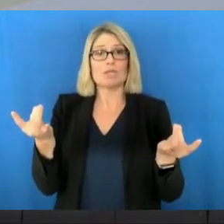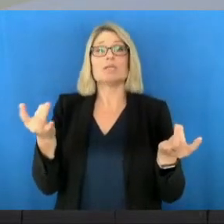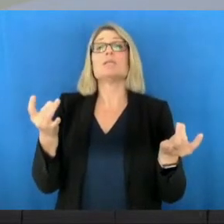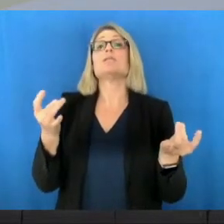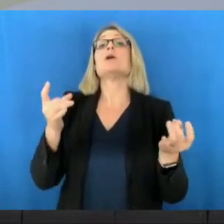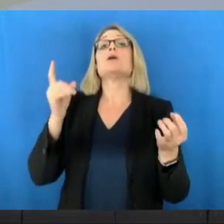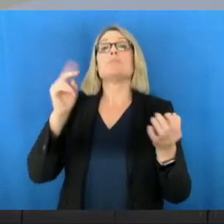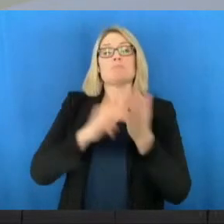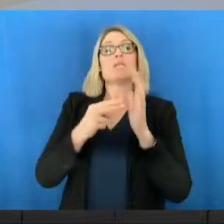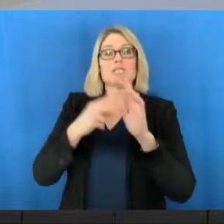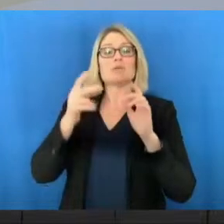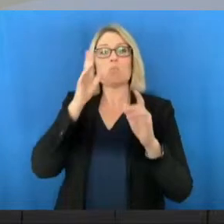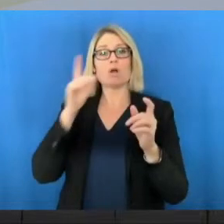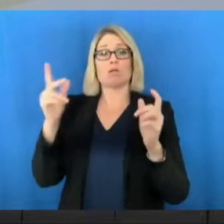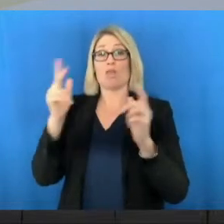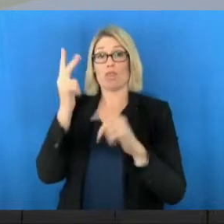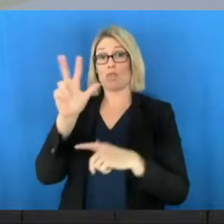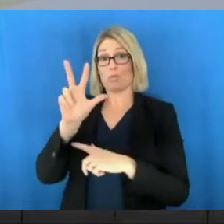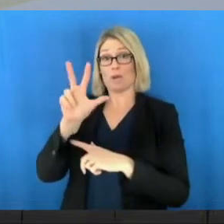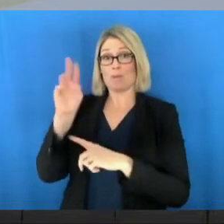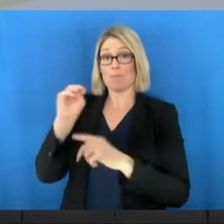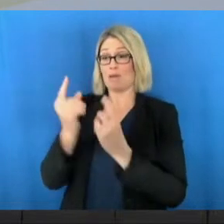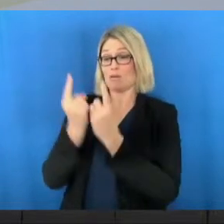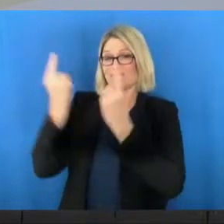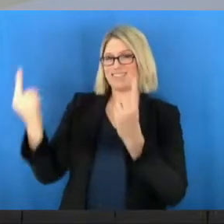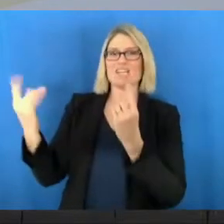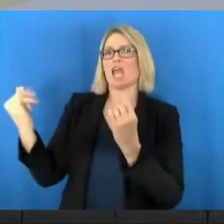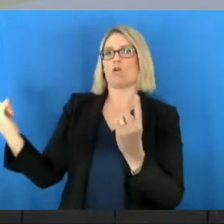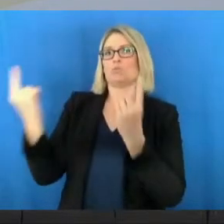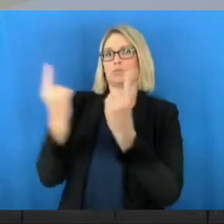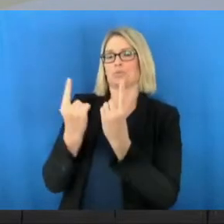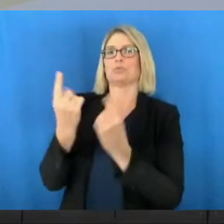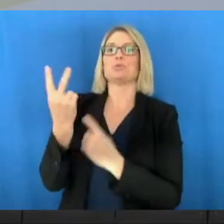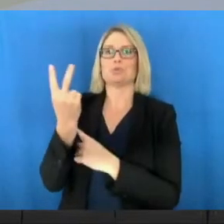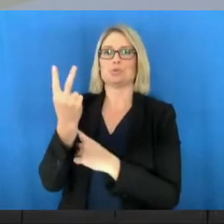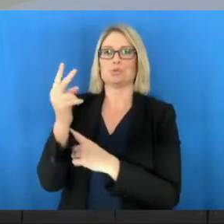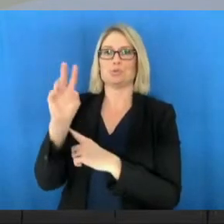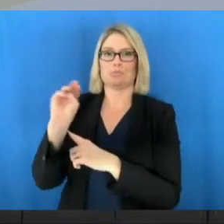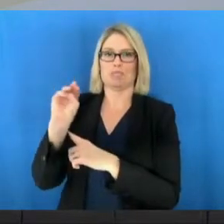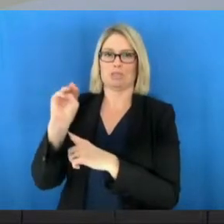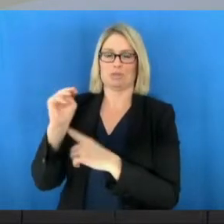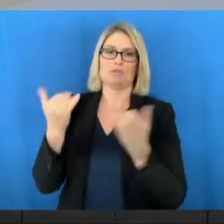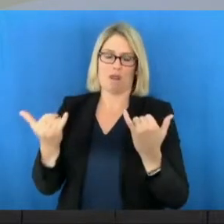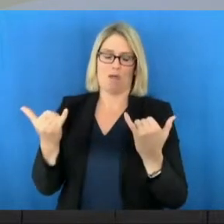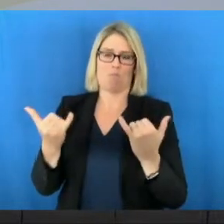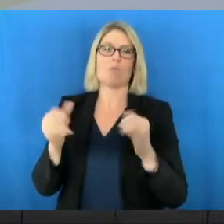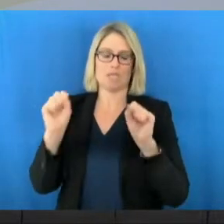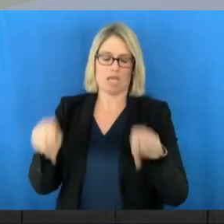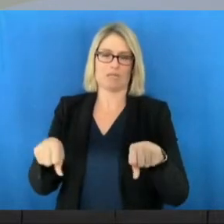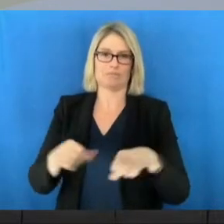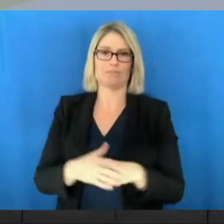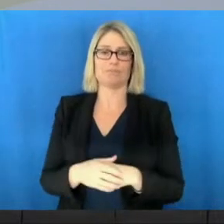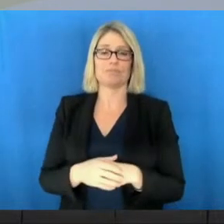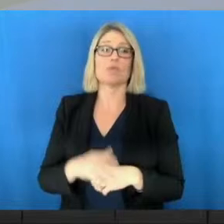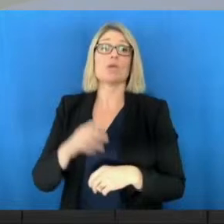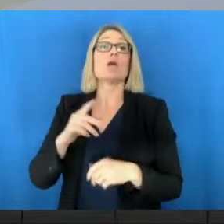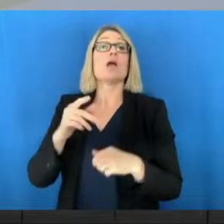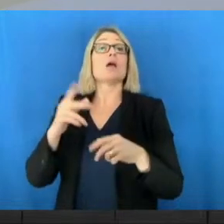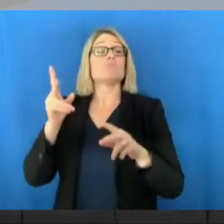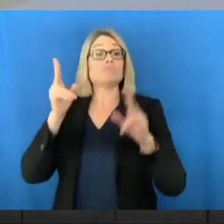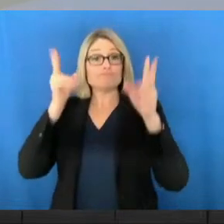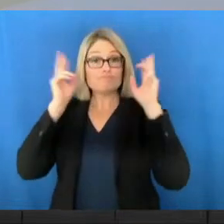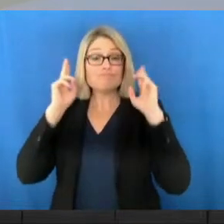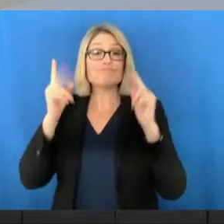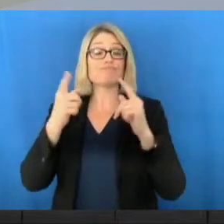to maintain at least 2 meters of physical distance instead of 3 meters. Personal services can be provided on a